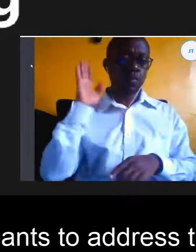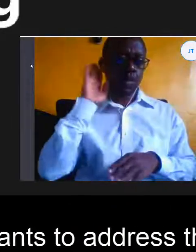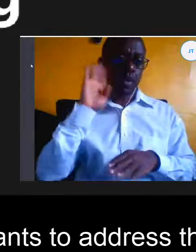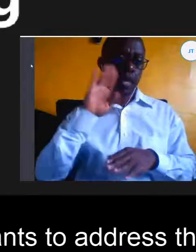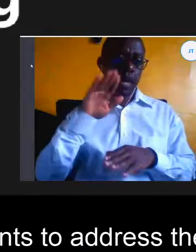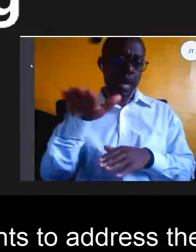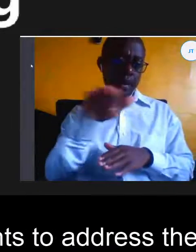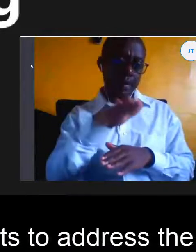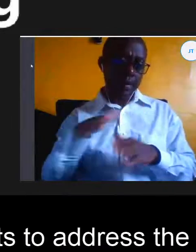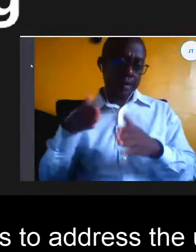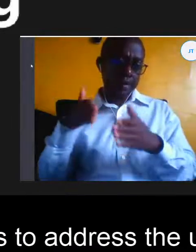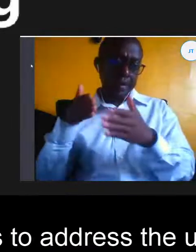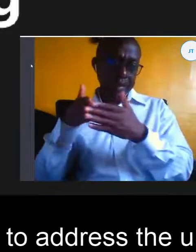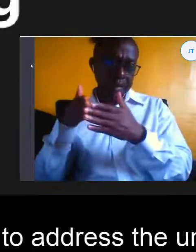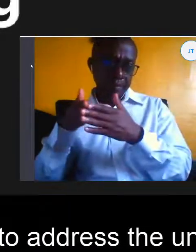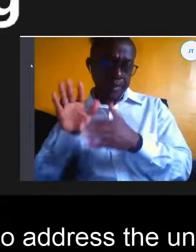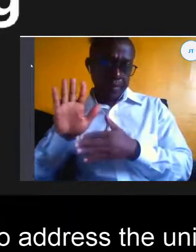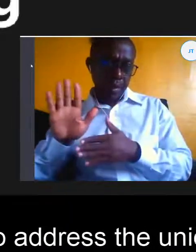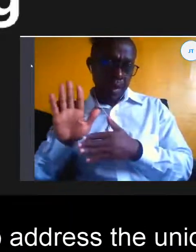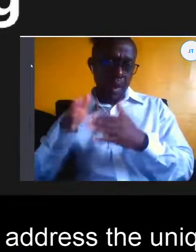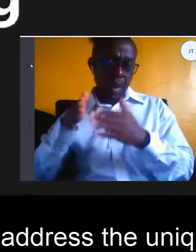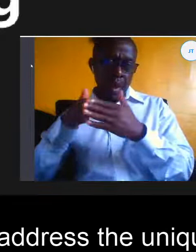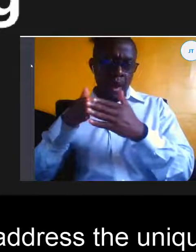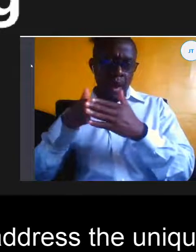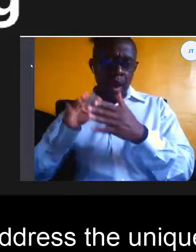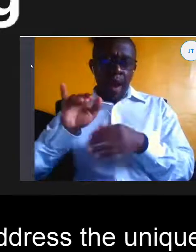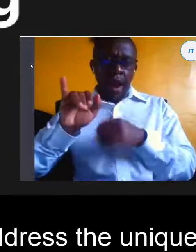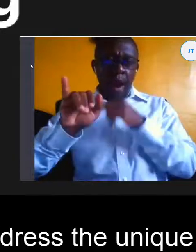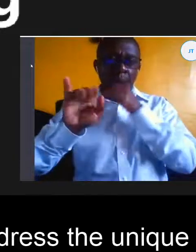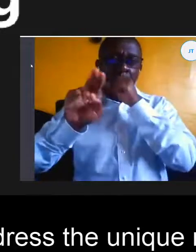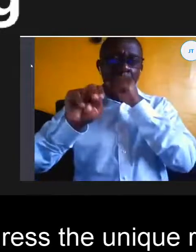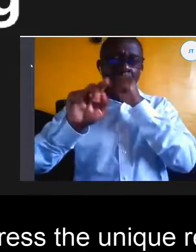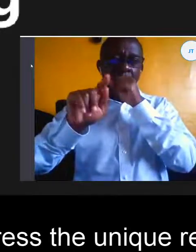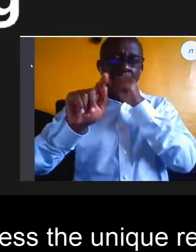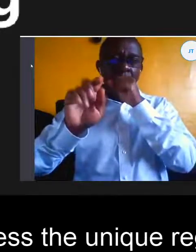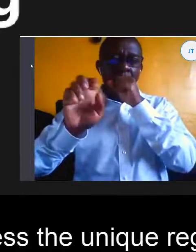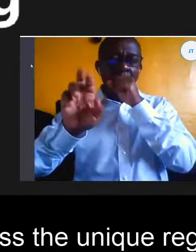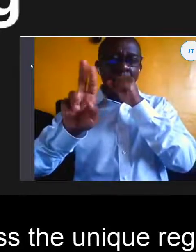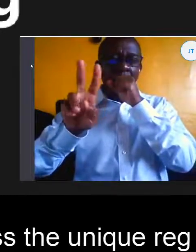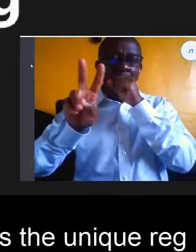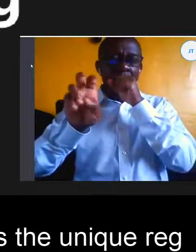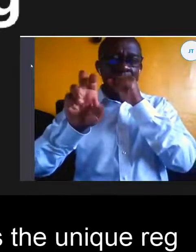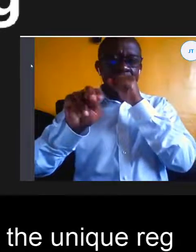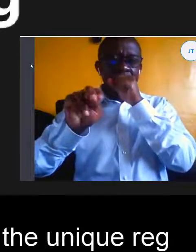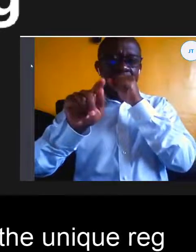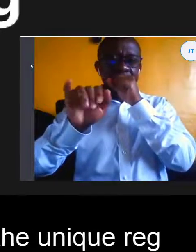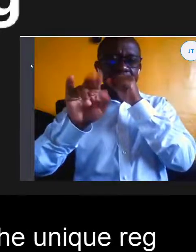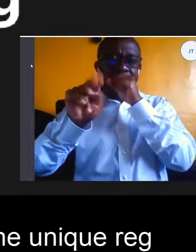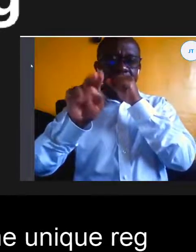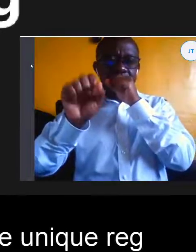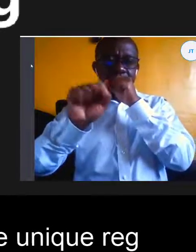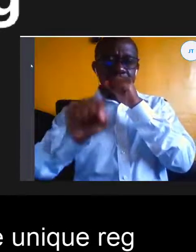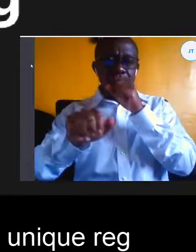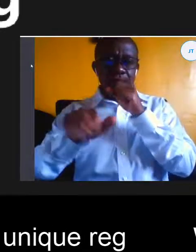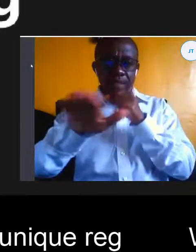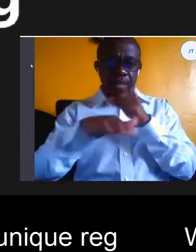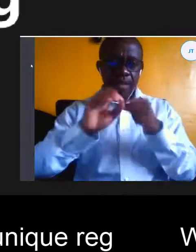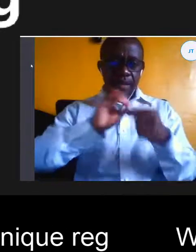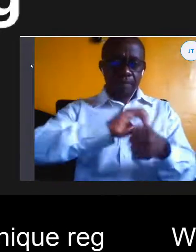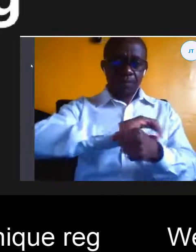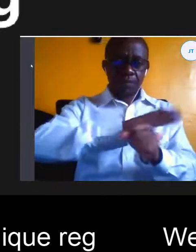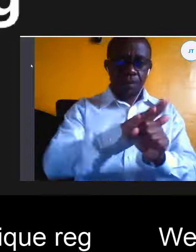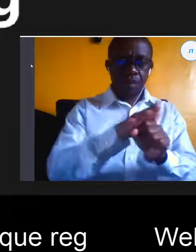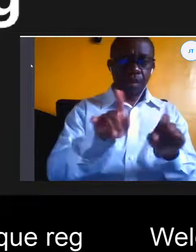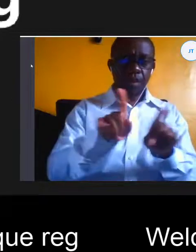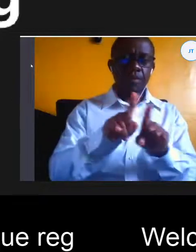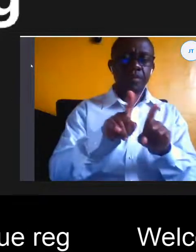interventions, what are your current interventions in response to the COVID-19 situation, as well as